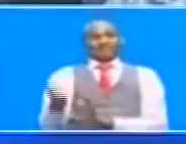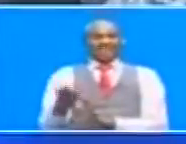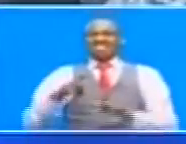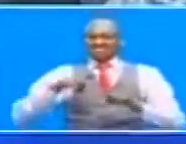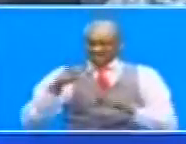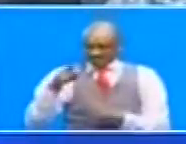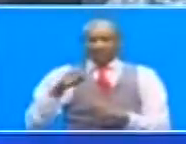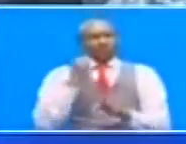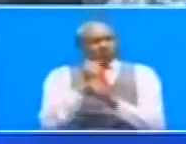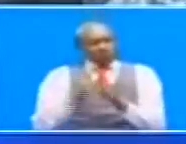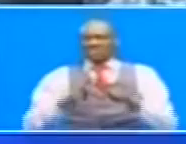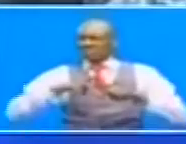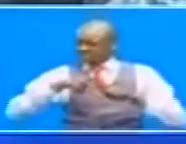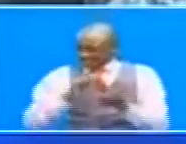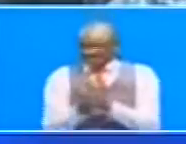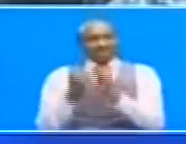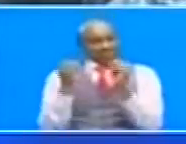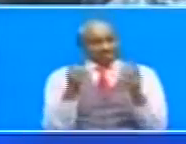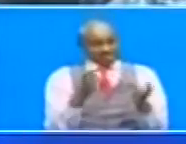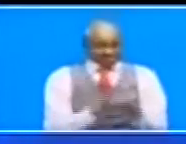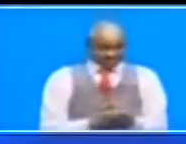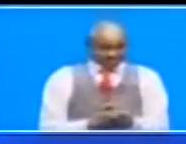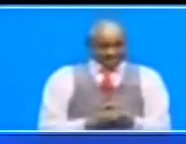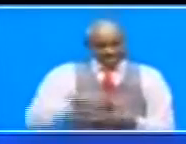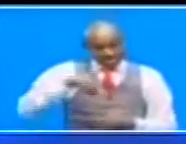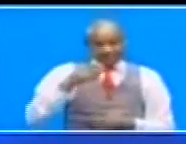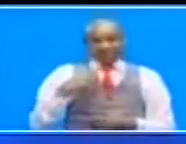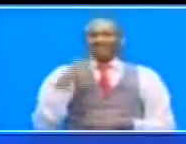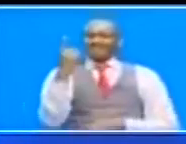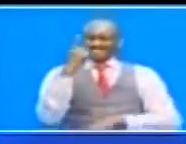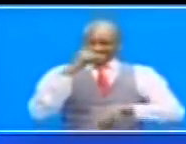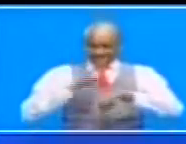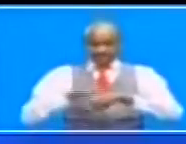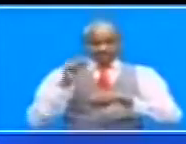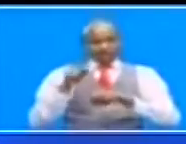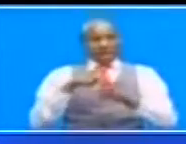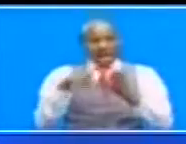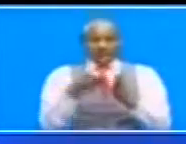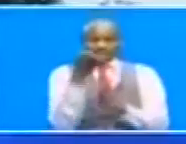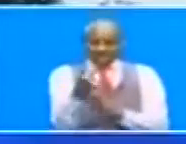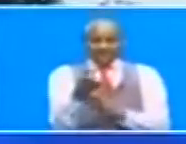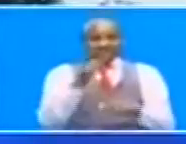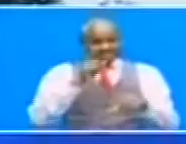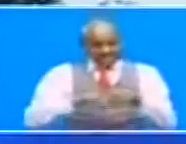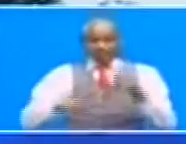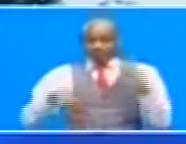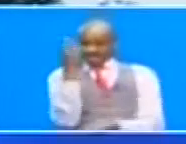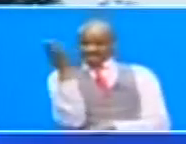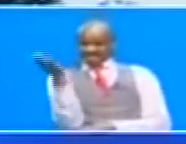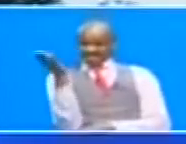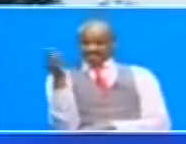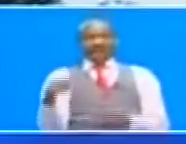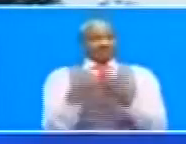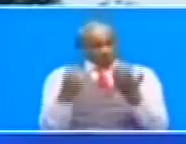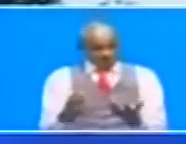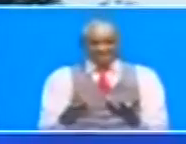outside donors and the Kenyan government. National grid electricity reached Kogelo for the first time hours after Obama won election in 2008.